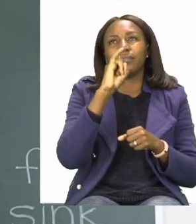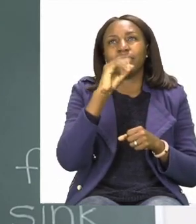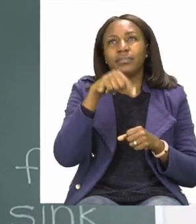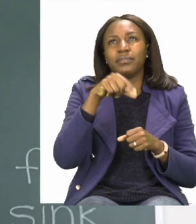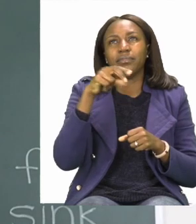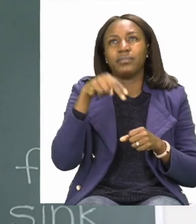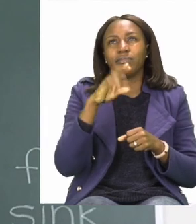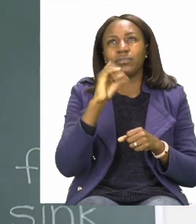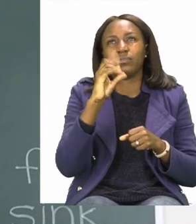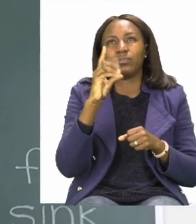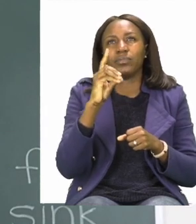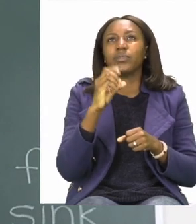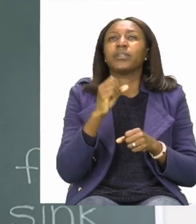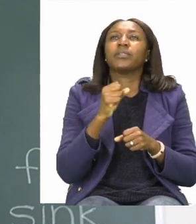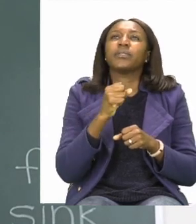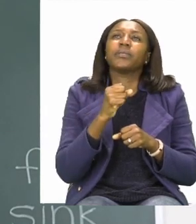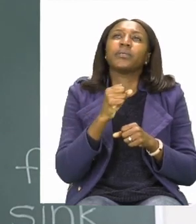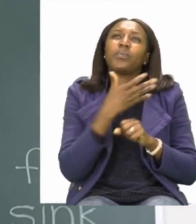Liquid,